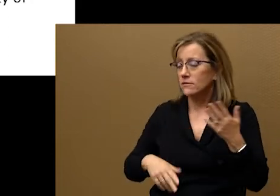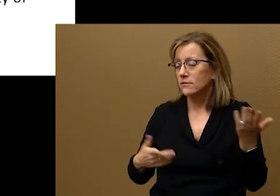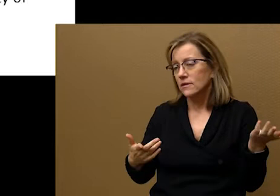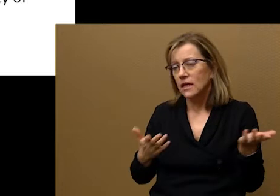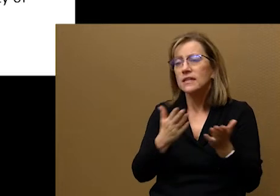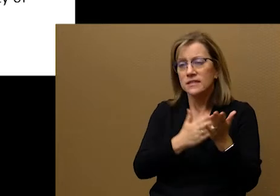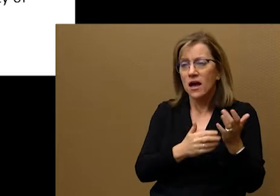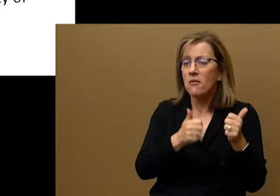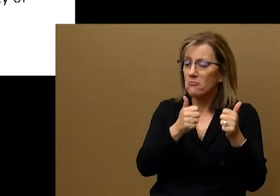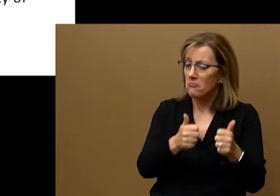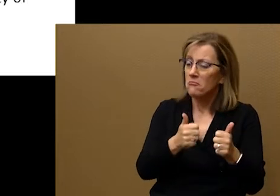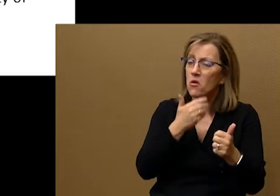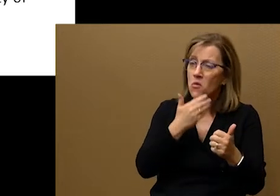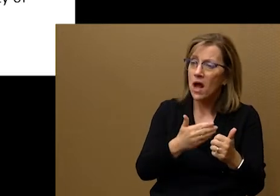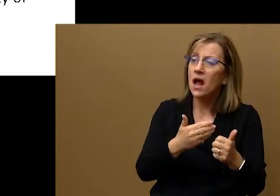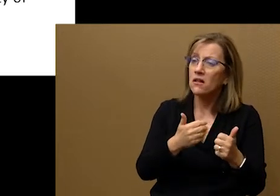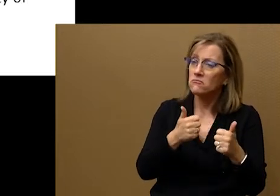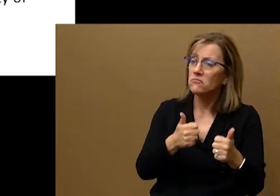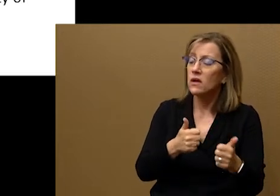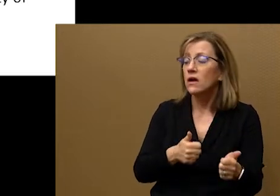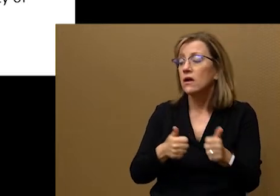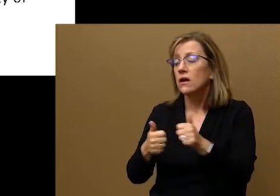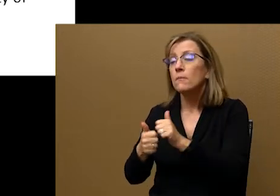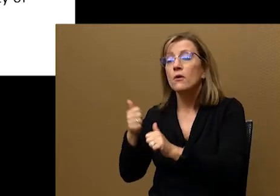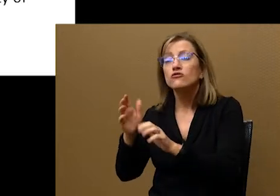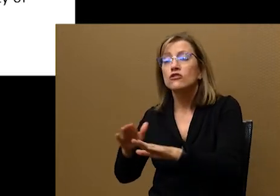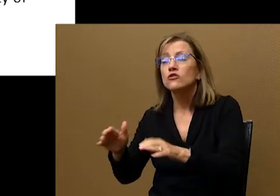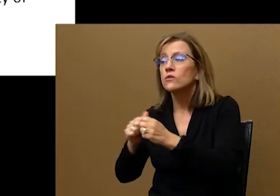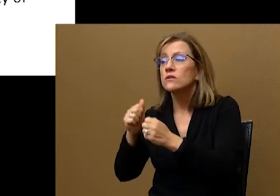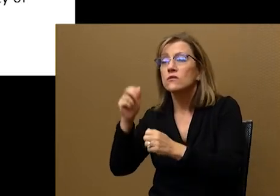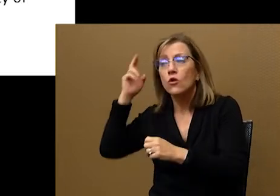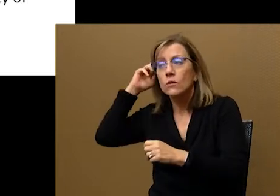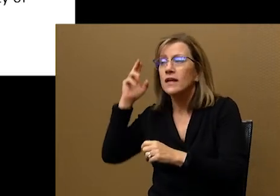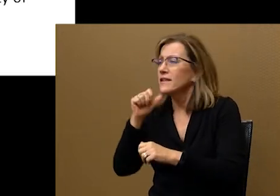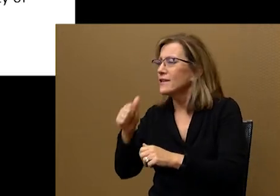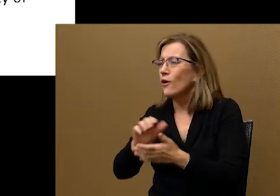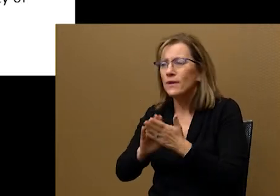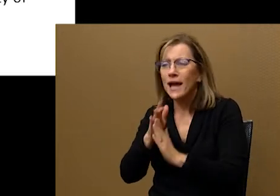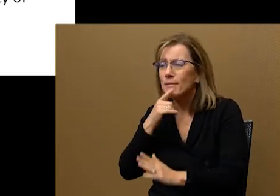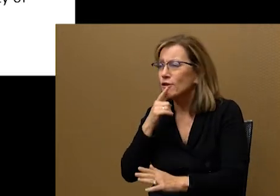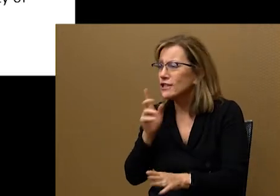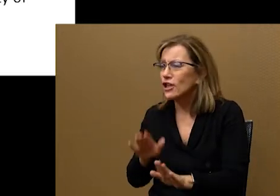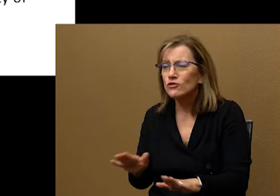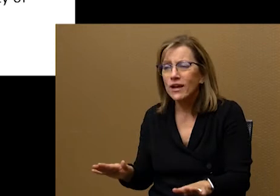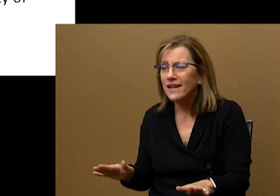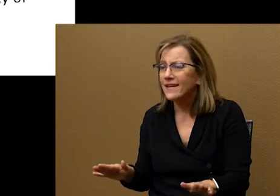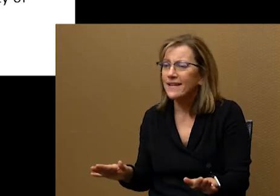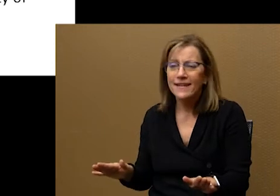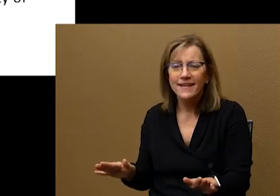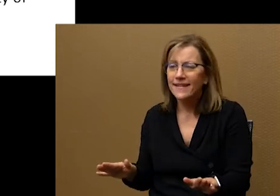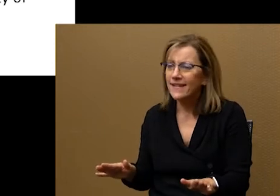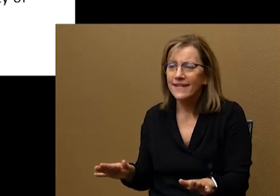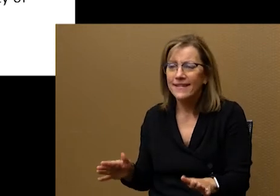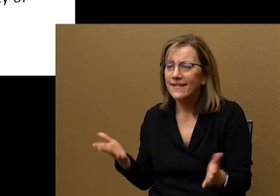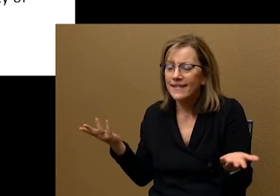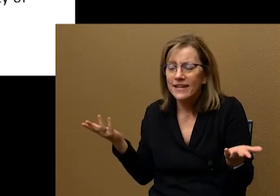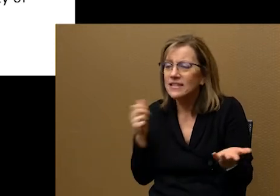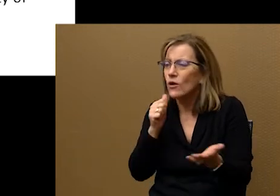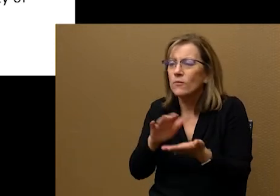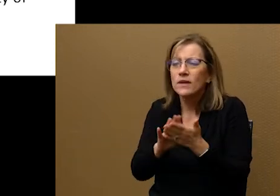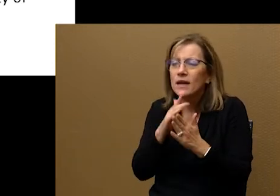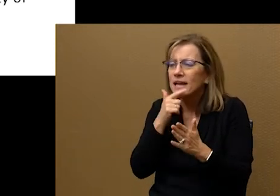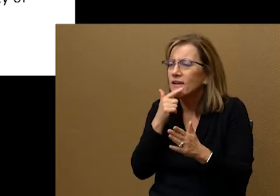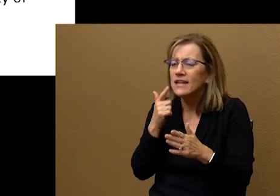well, no question about it. But most deaf children with cochlear implants, they do not become hearing children. They still